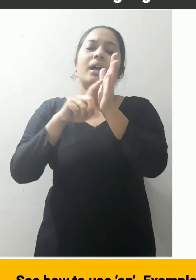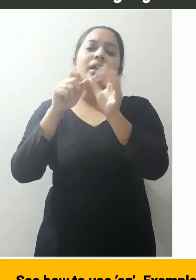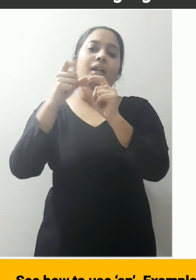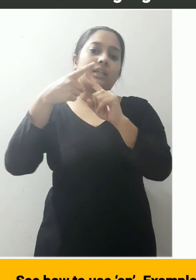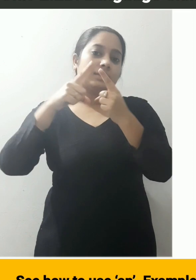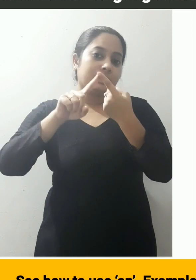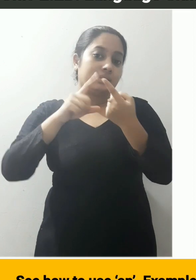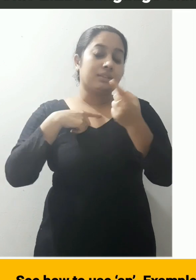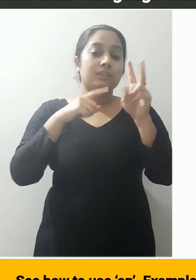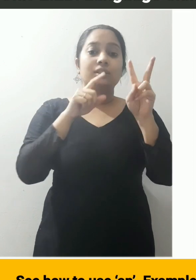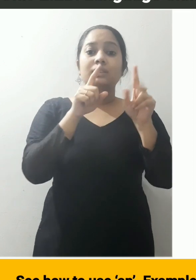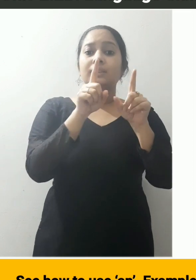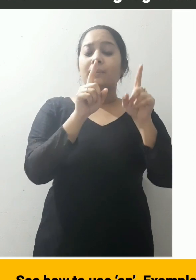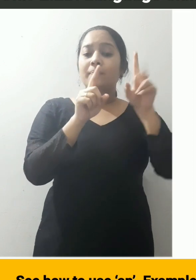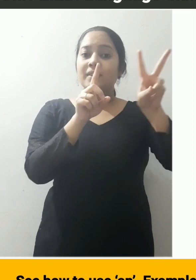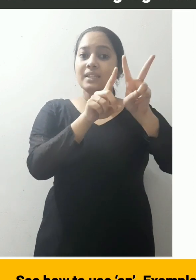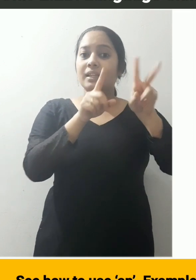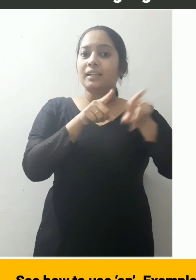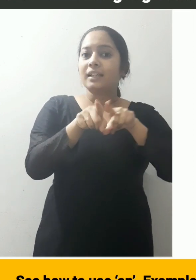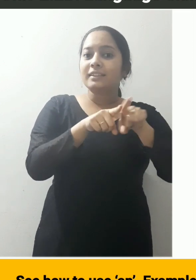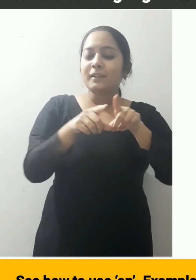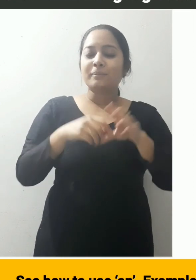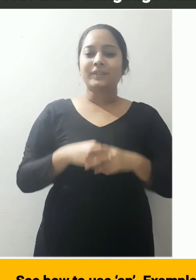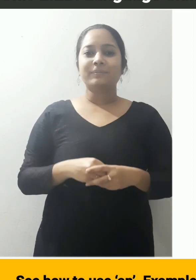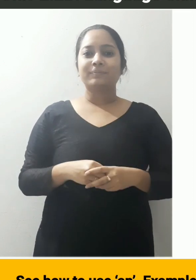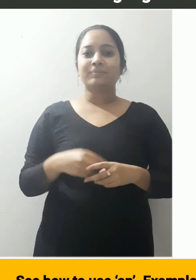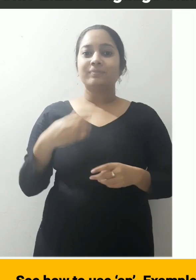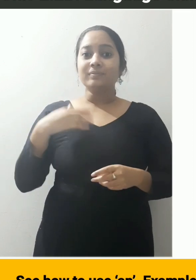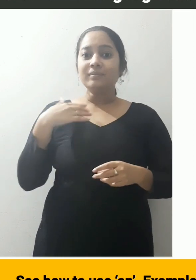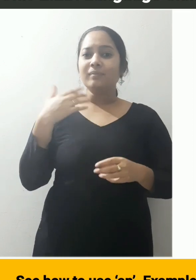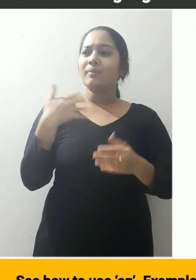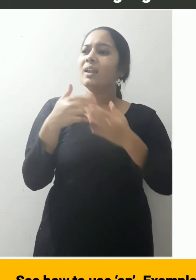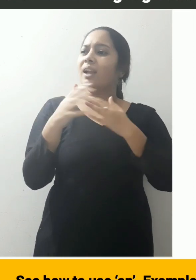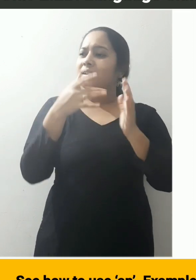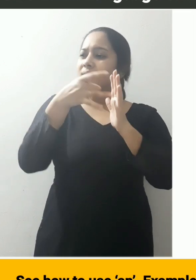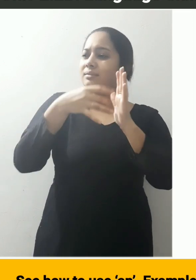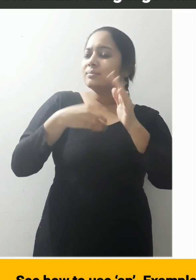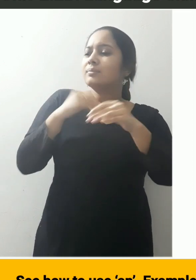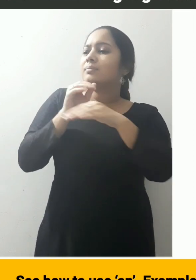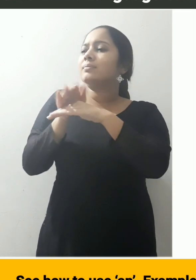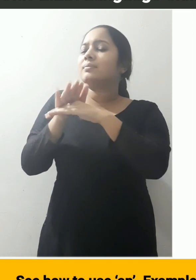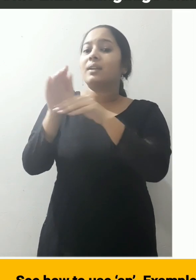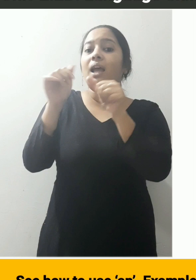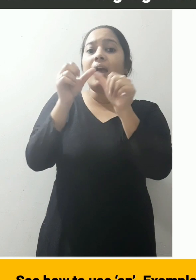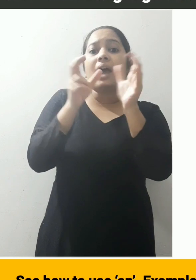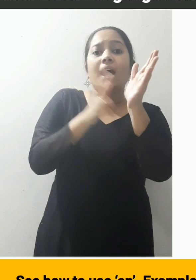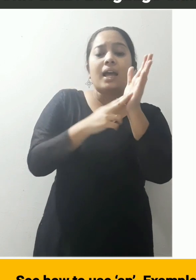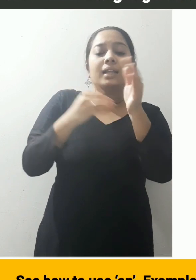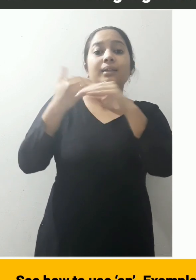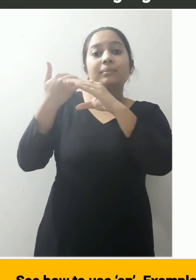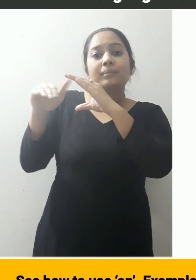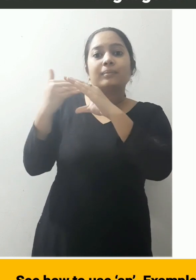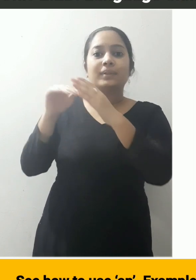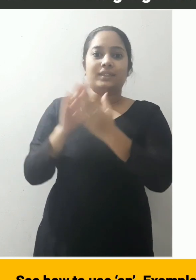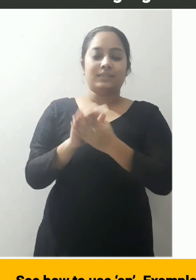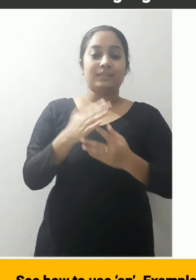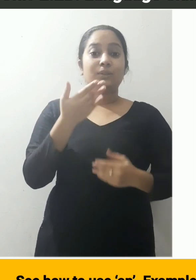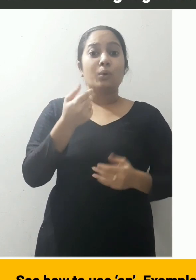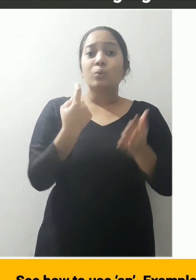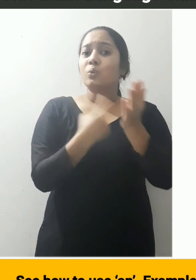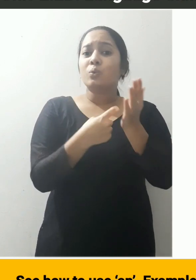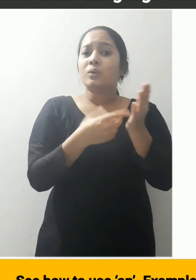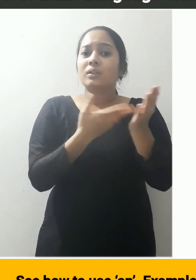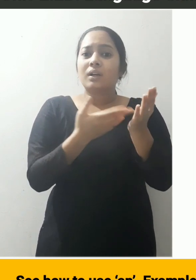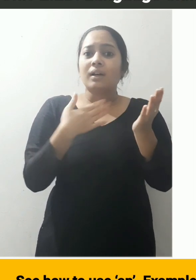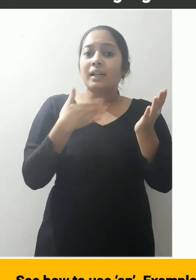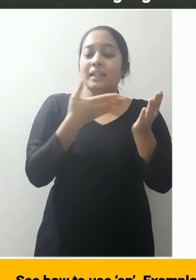2. I will send you an email about the details. Rule: use an when